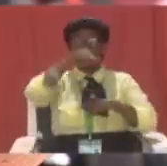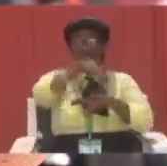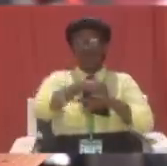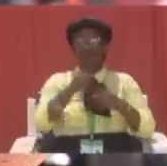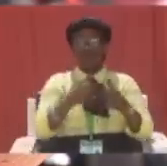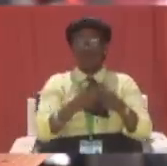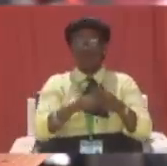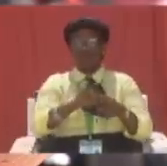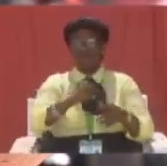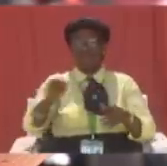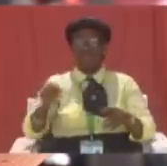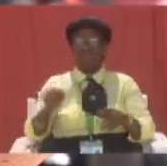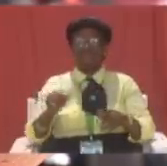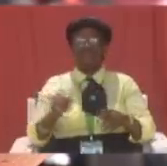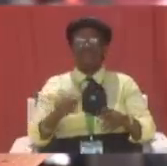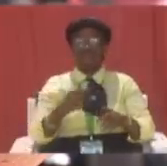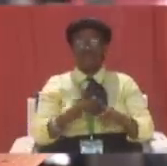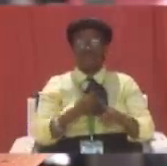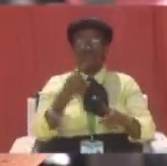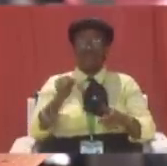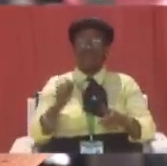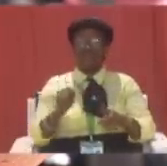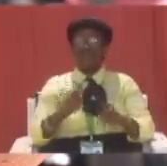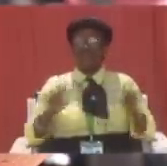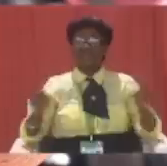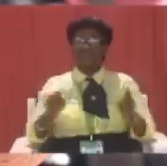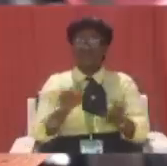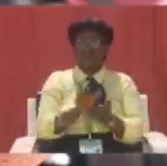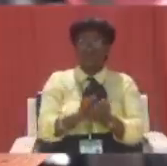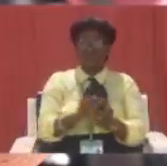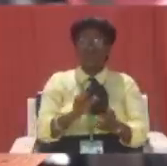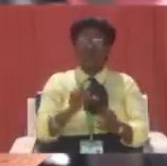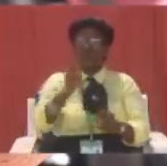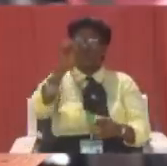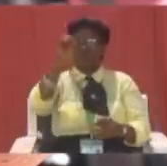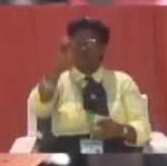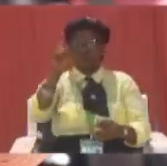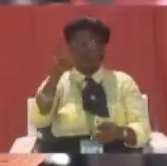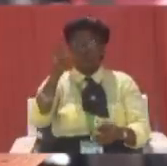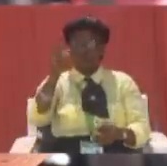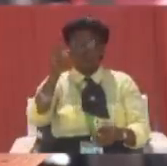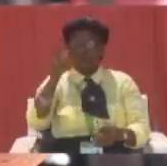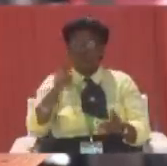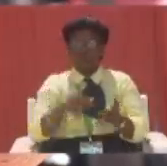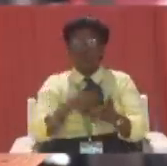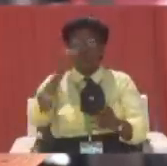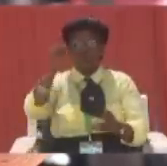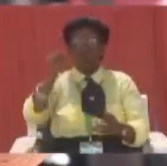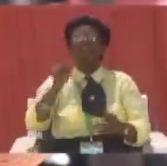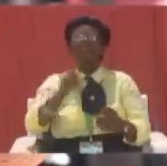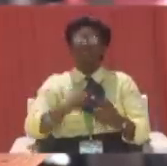beginning from the very small ones to the one who gave the sermon.